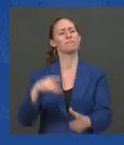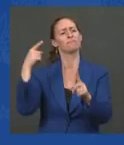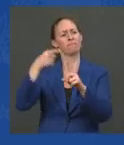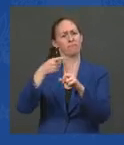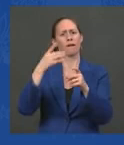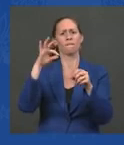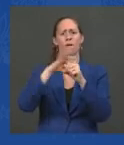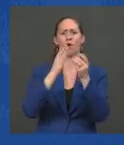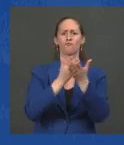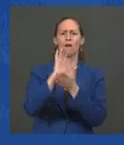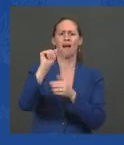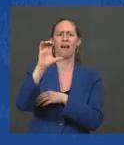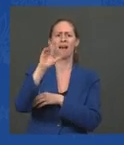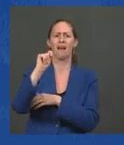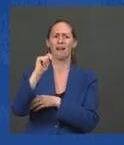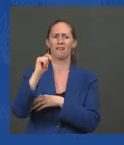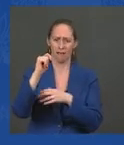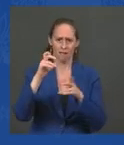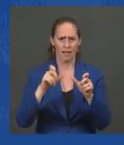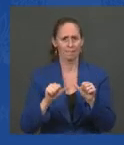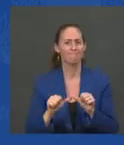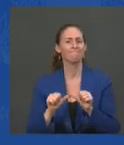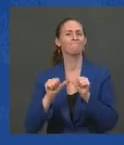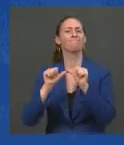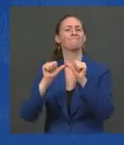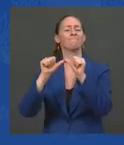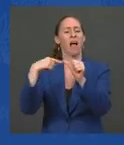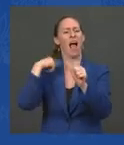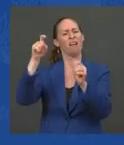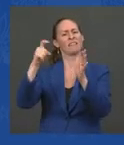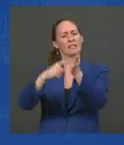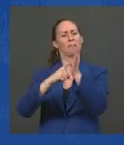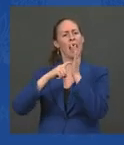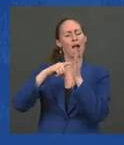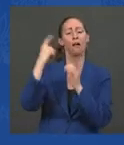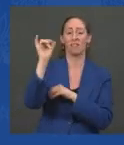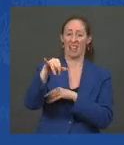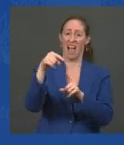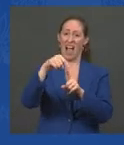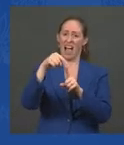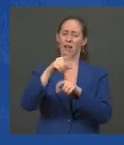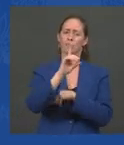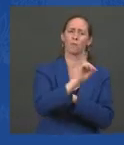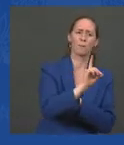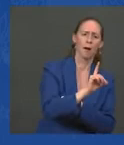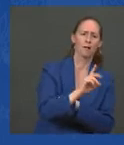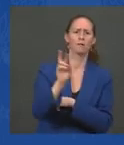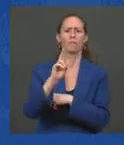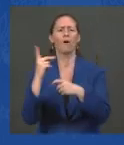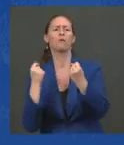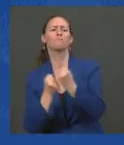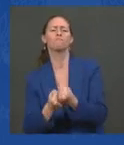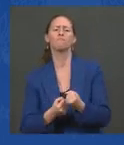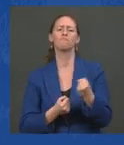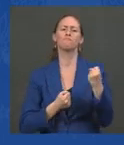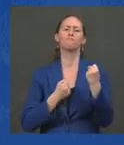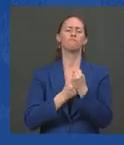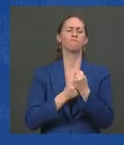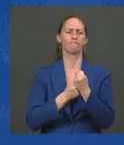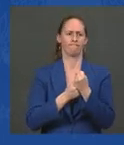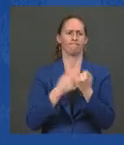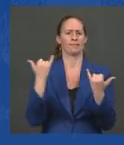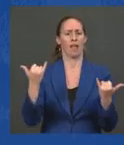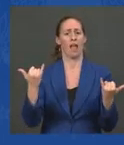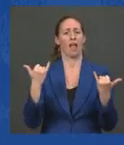bipartisan support. We have to keep up the fight and get it done. And I know the moment we're in. You know the moment we're